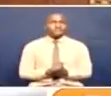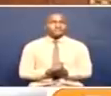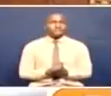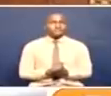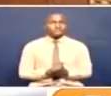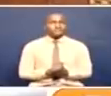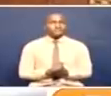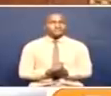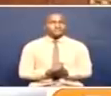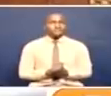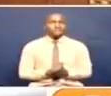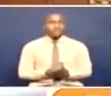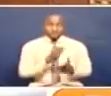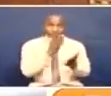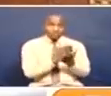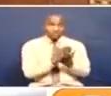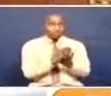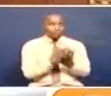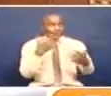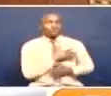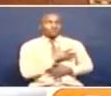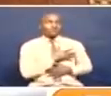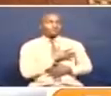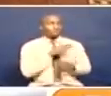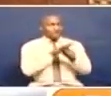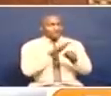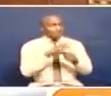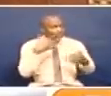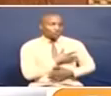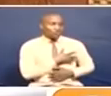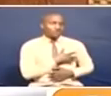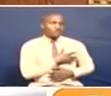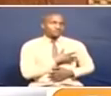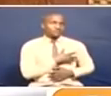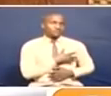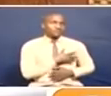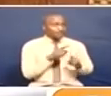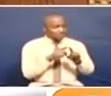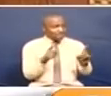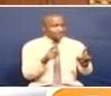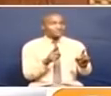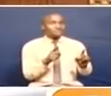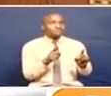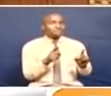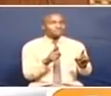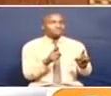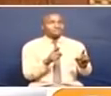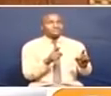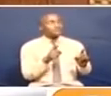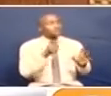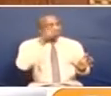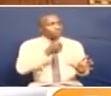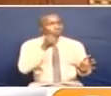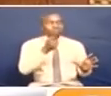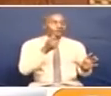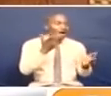To be honest, it came as a shocker. Yeah. To me. Yeah. But you couldn't tell how they were going to deal with it. It's not